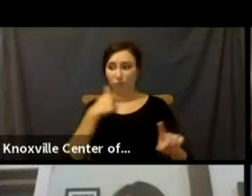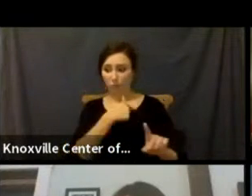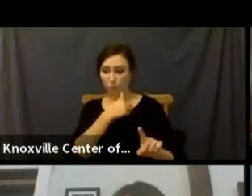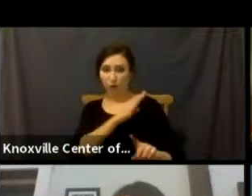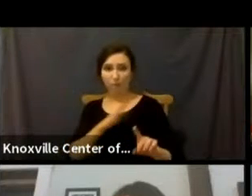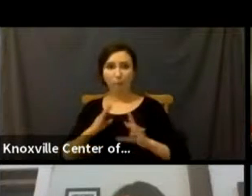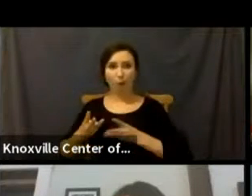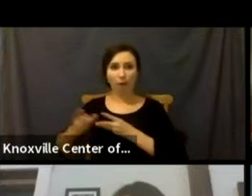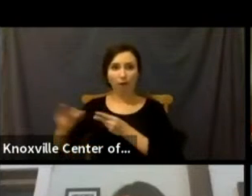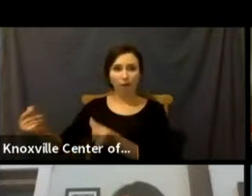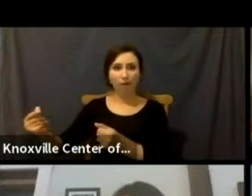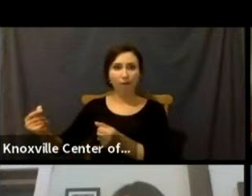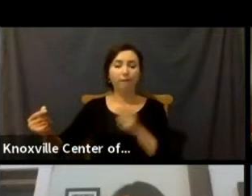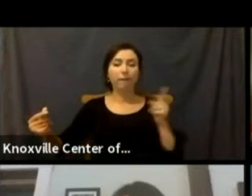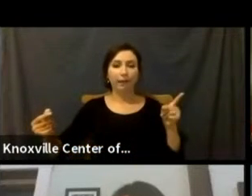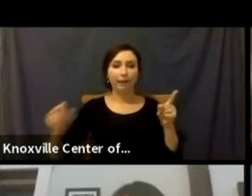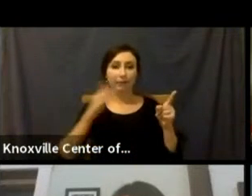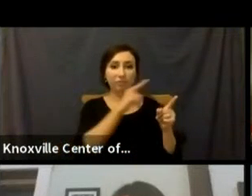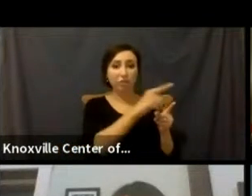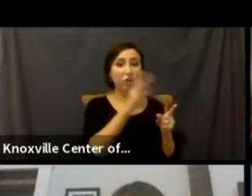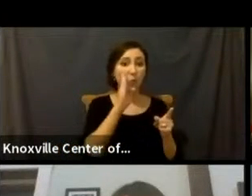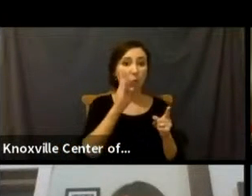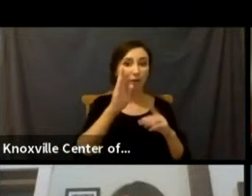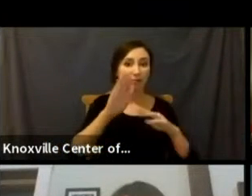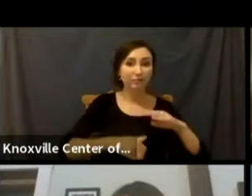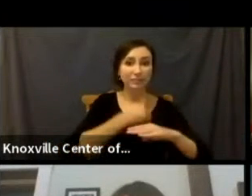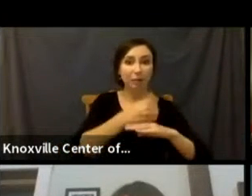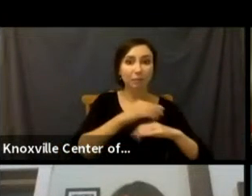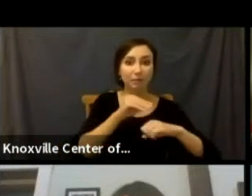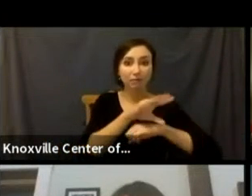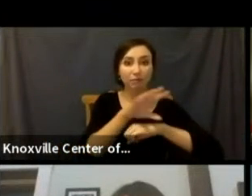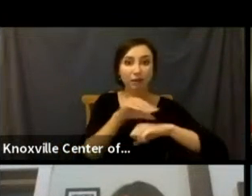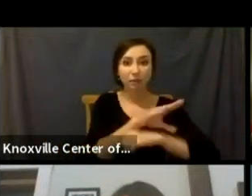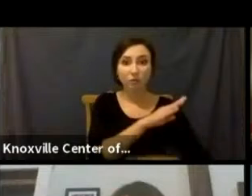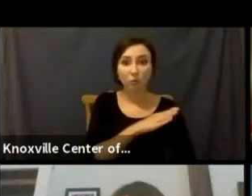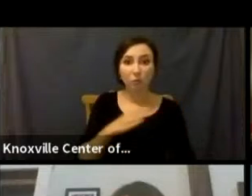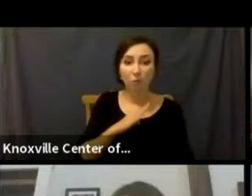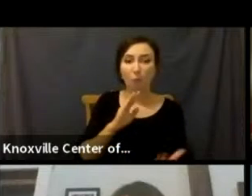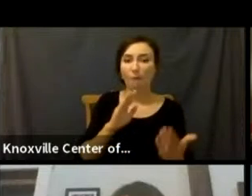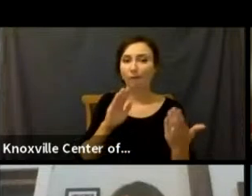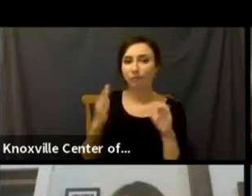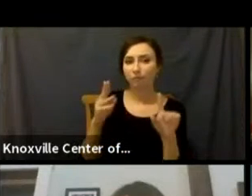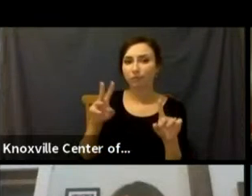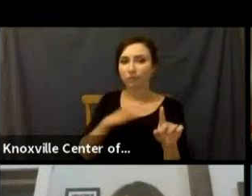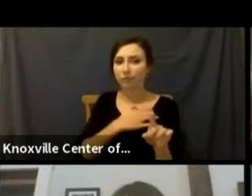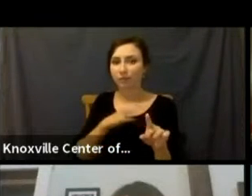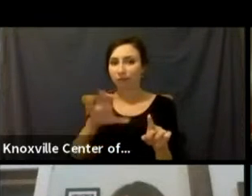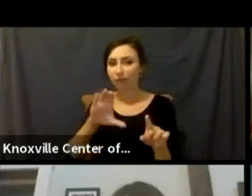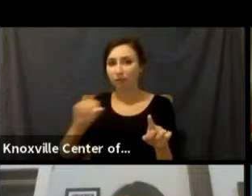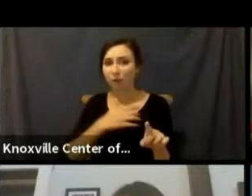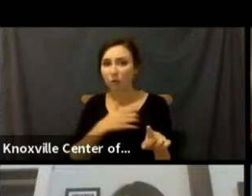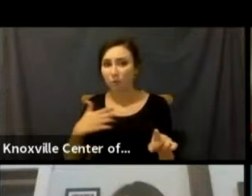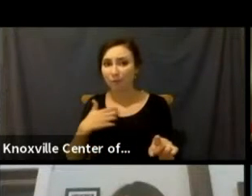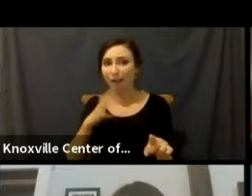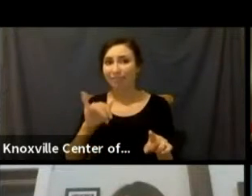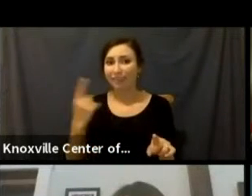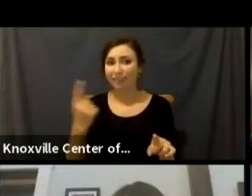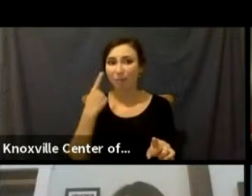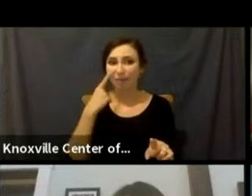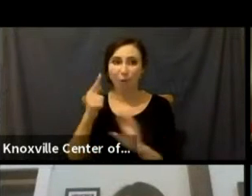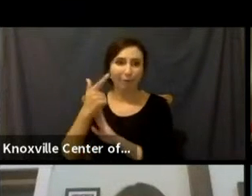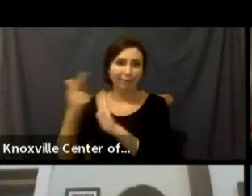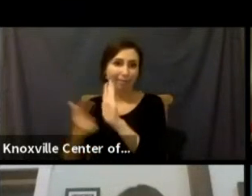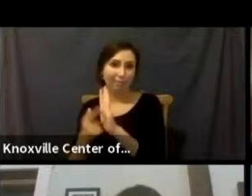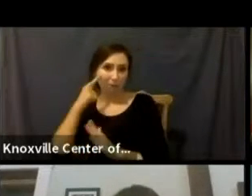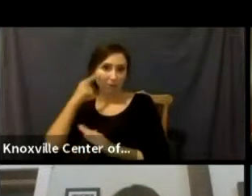to put together an advisory board versus the county commission to do it. That's something for the legal minds, but